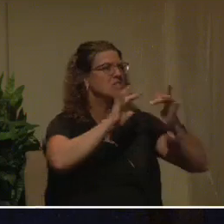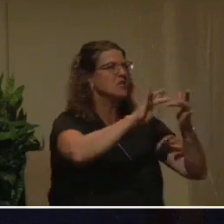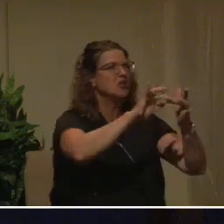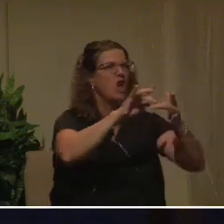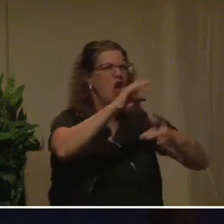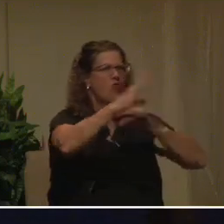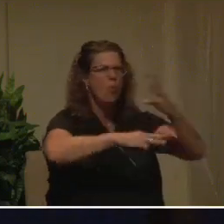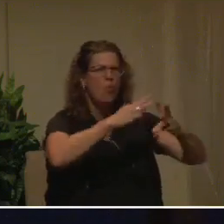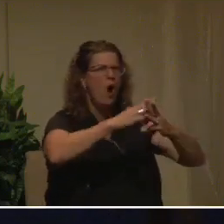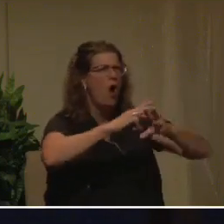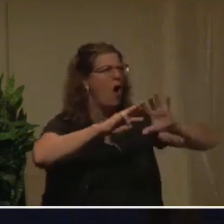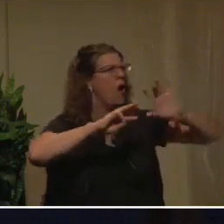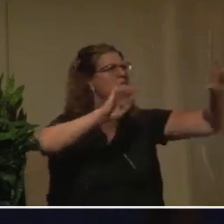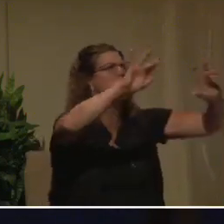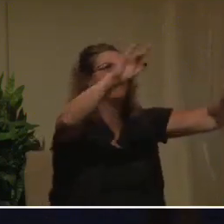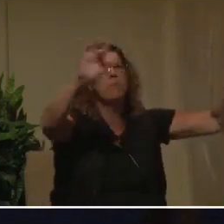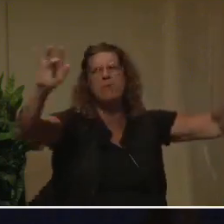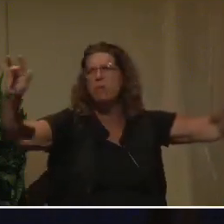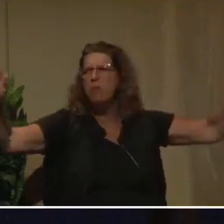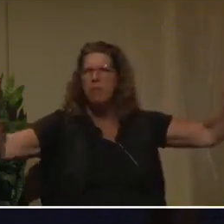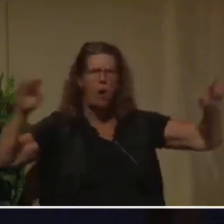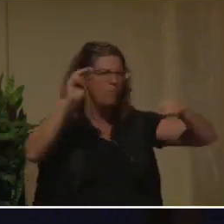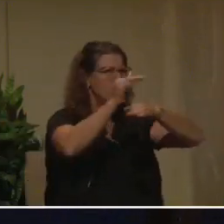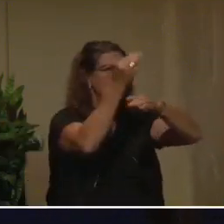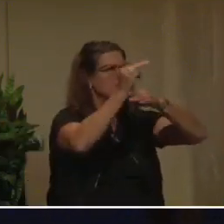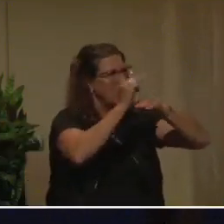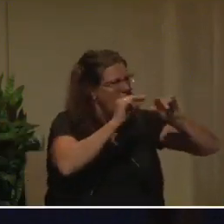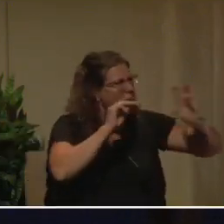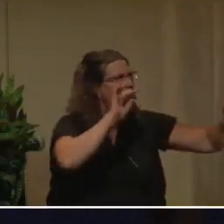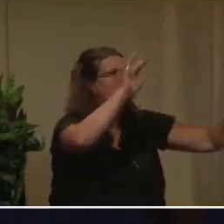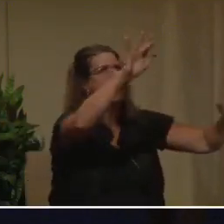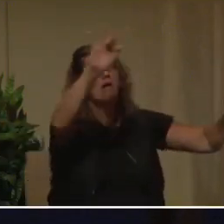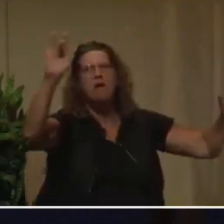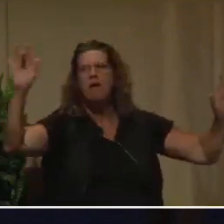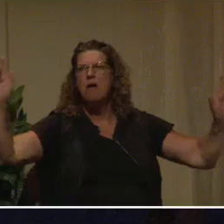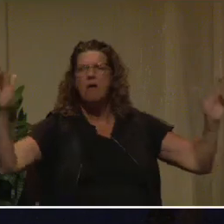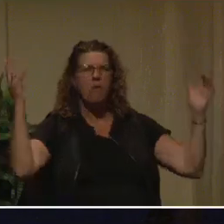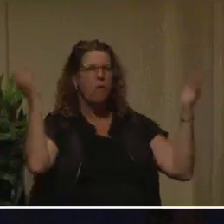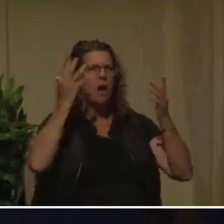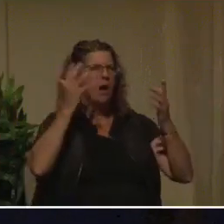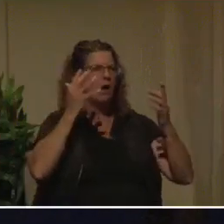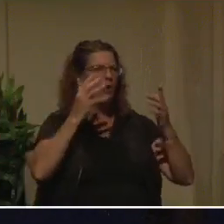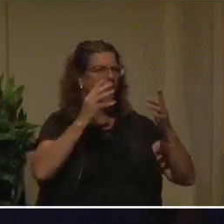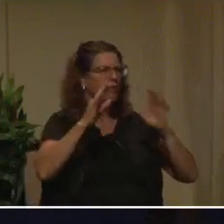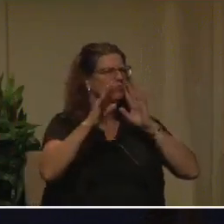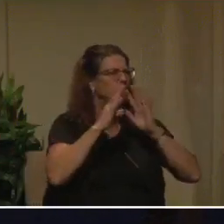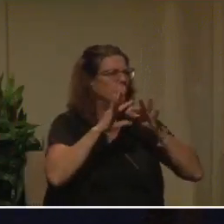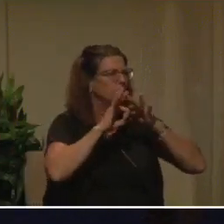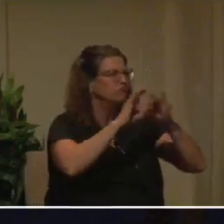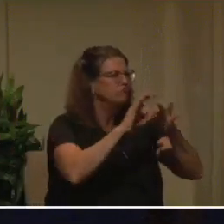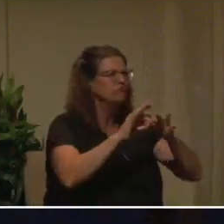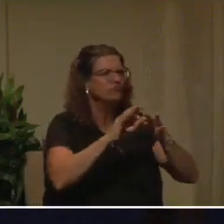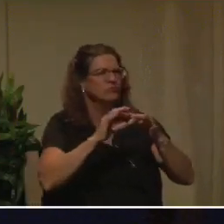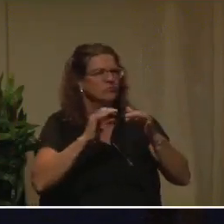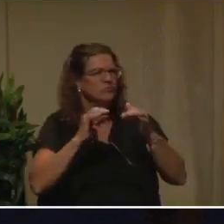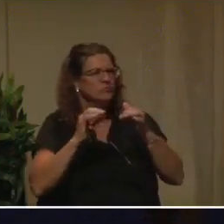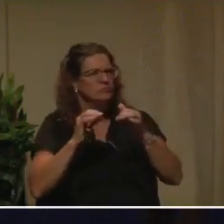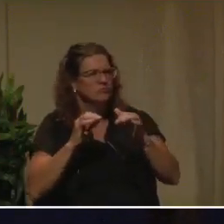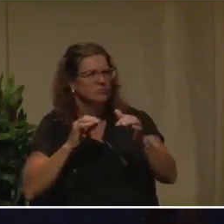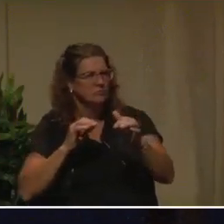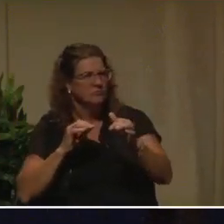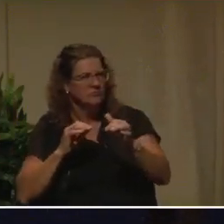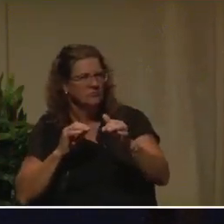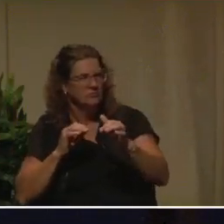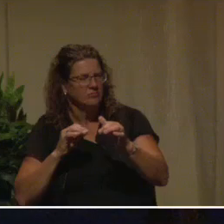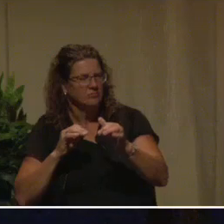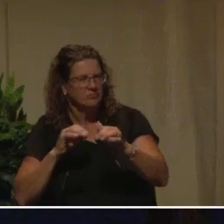lives of those with disabilities, touching the lives of those who are able-bodied, as she could have as